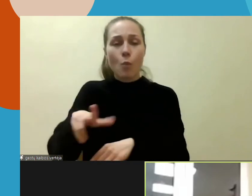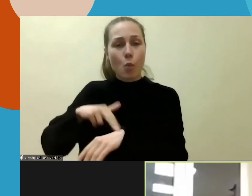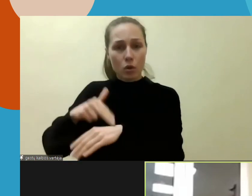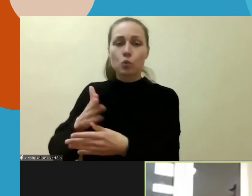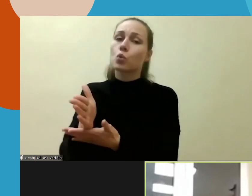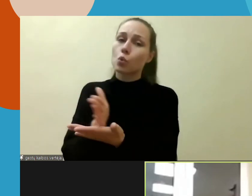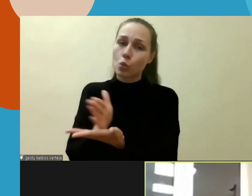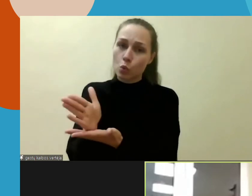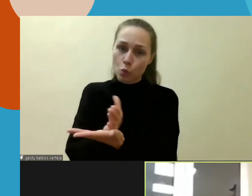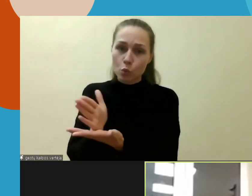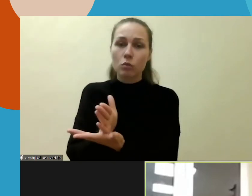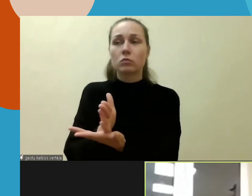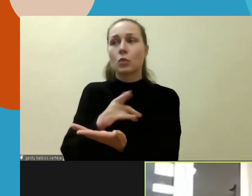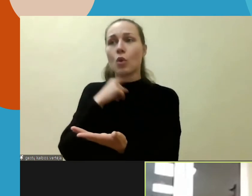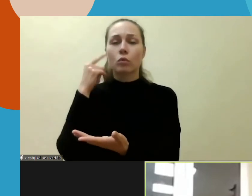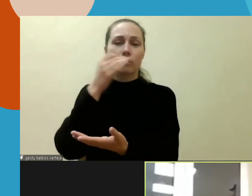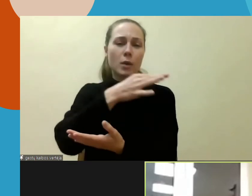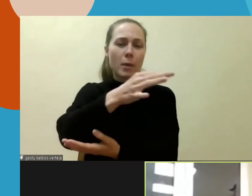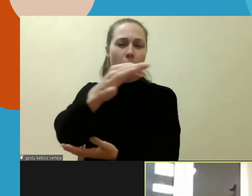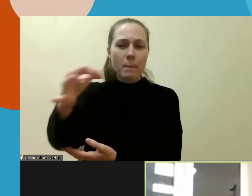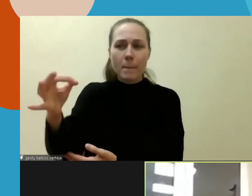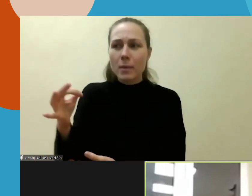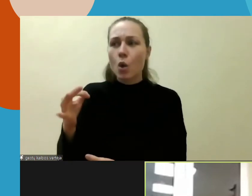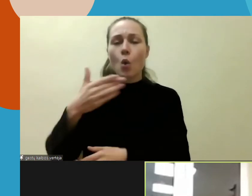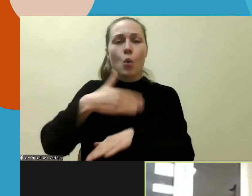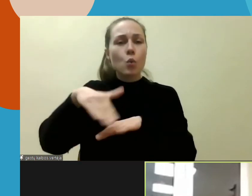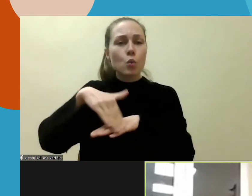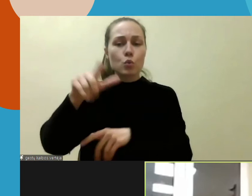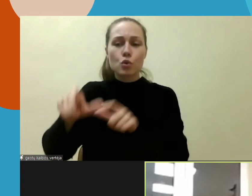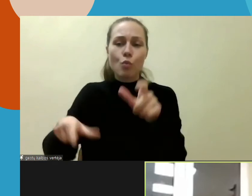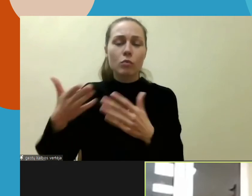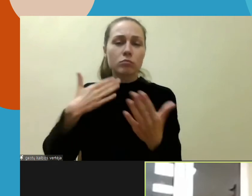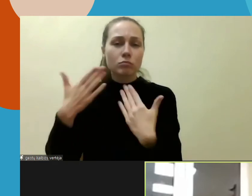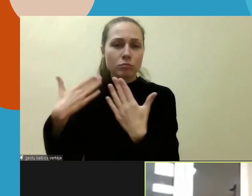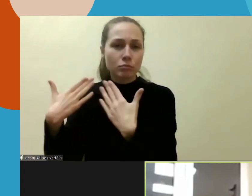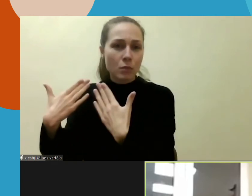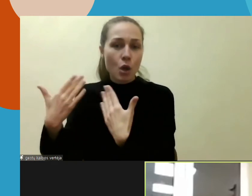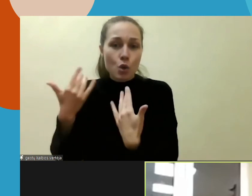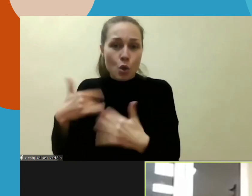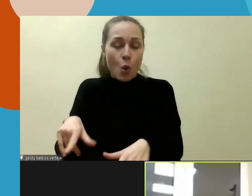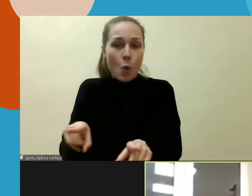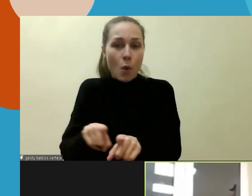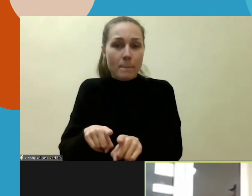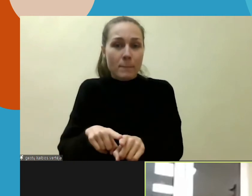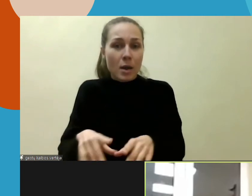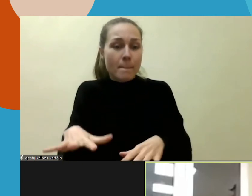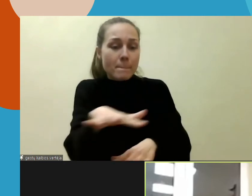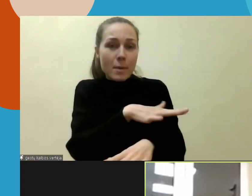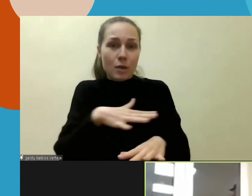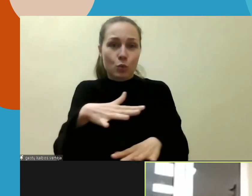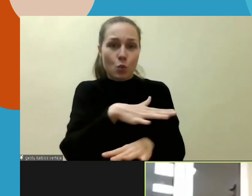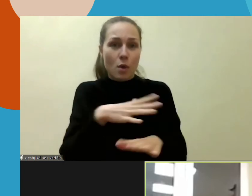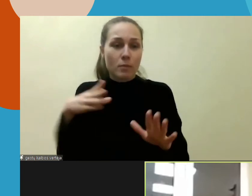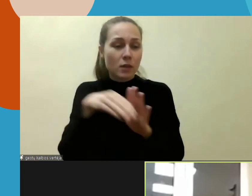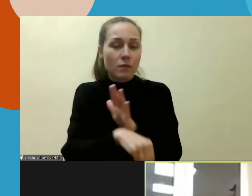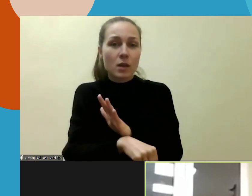people are not against any races or people of other beliefs.